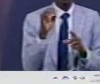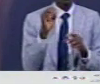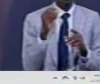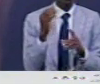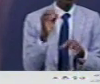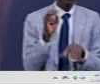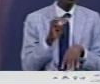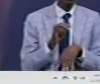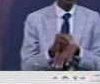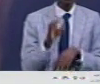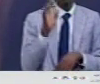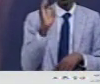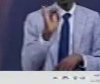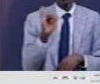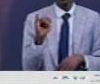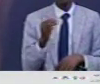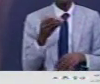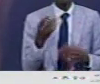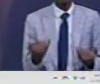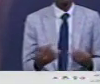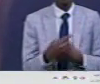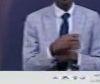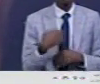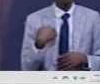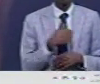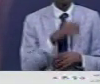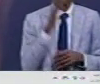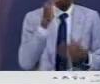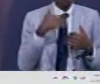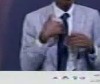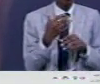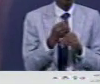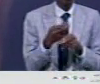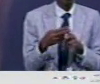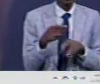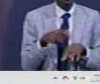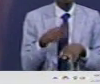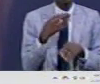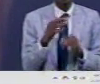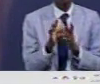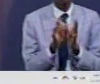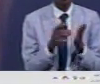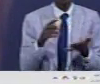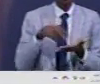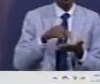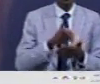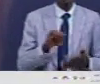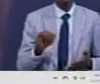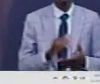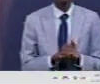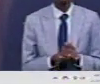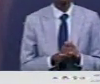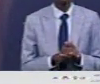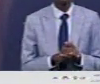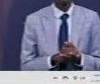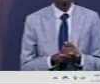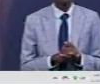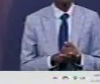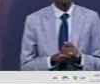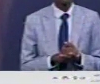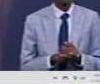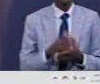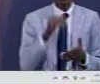reading. The first epistle of Paul the Apostle to the Corinthians. The first epistle of Paul the Apostle to